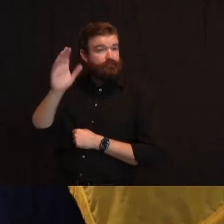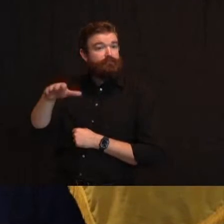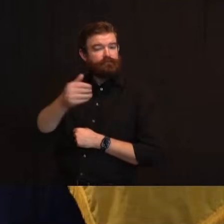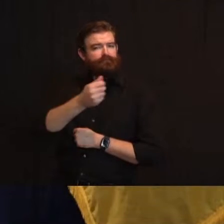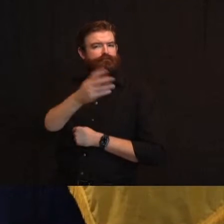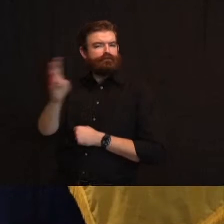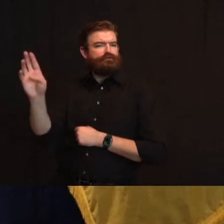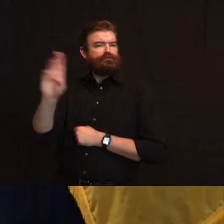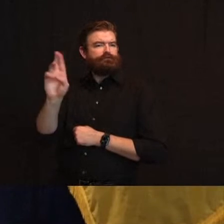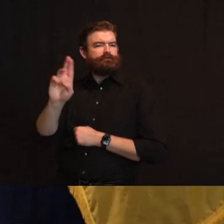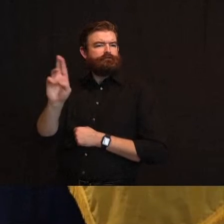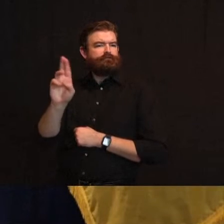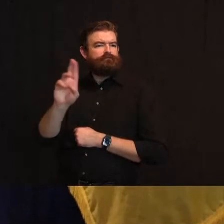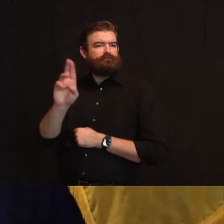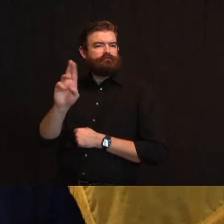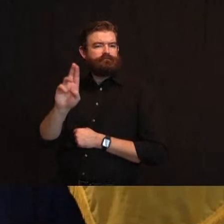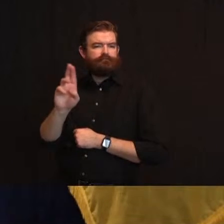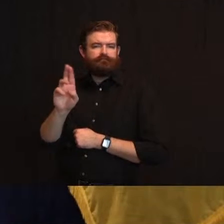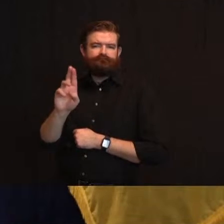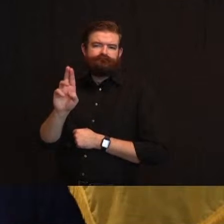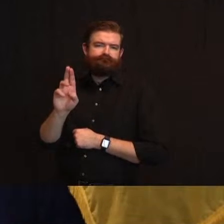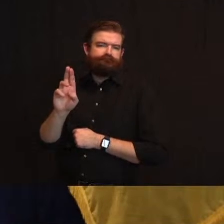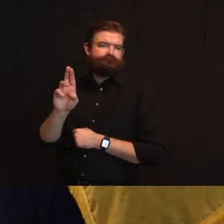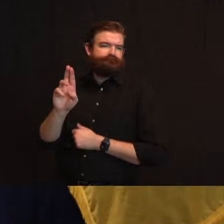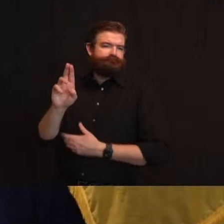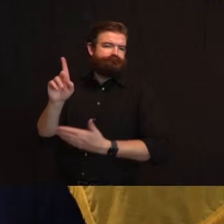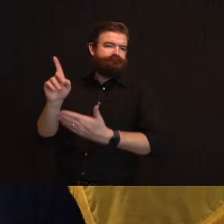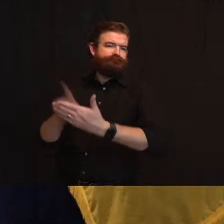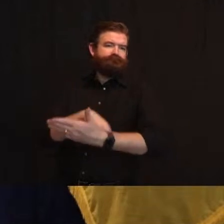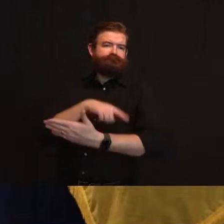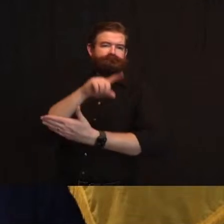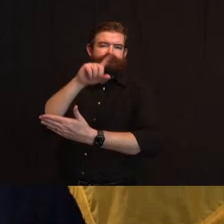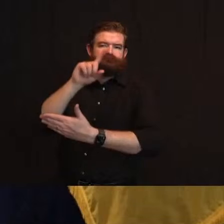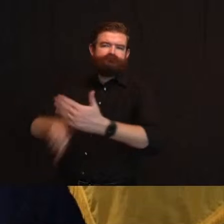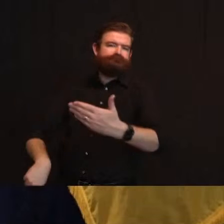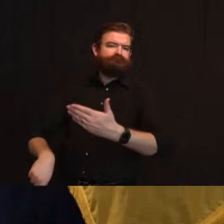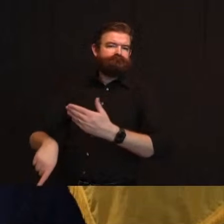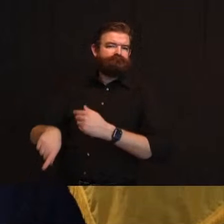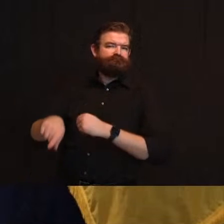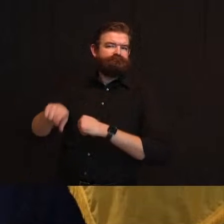the results of the presidential election. What do you think of the Republican field?